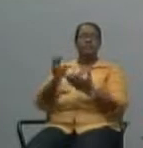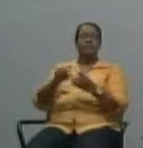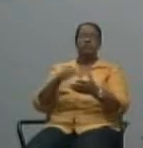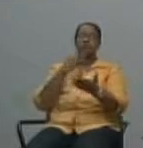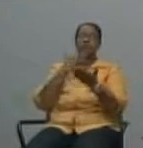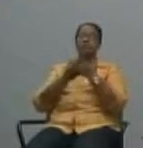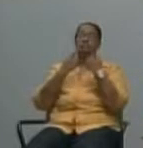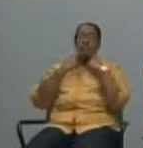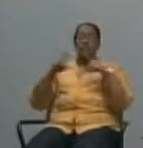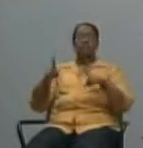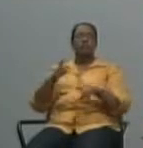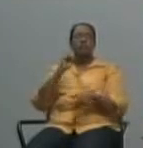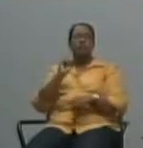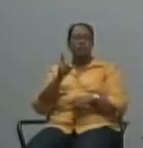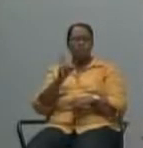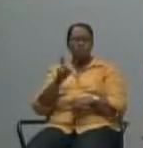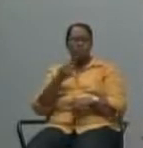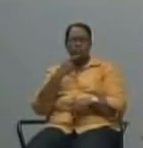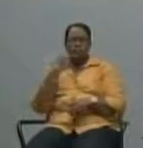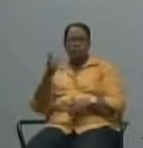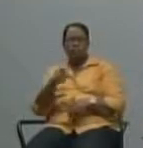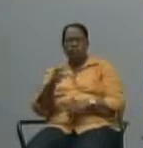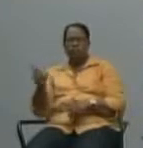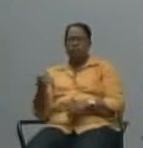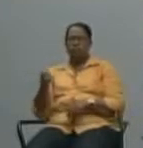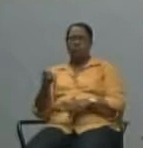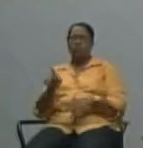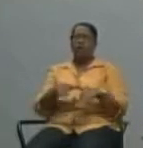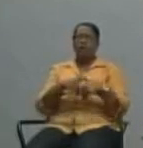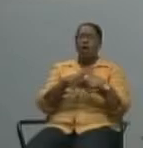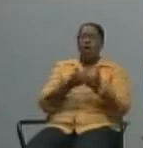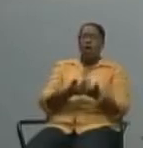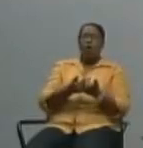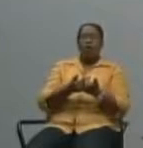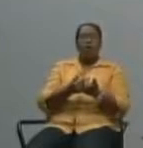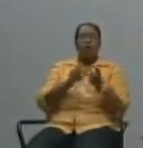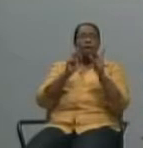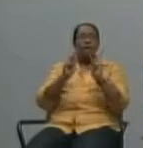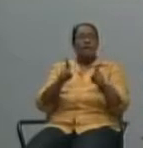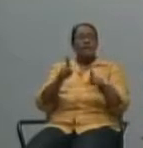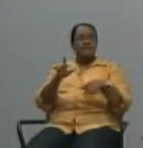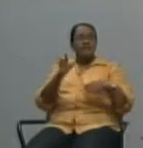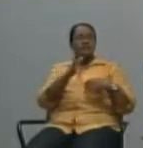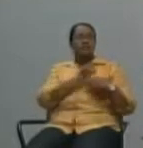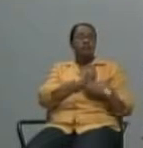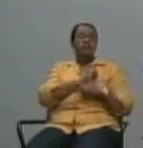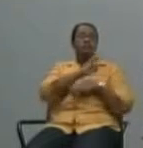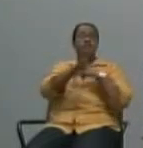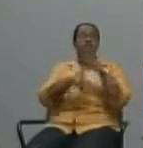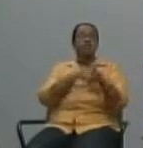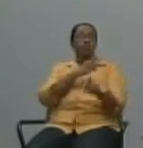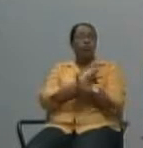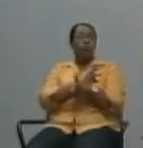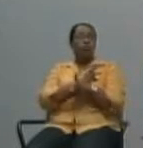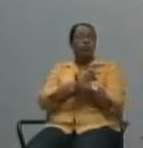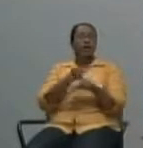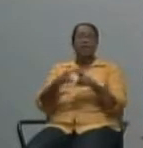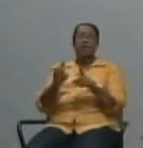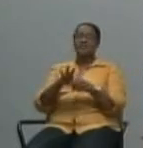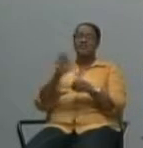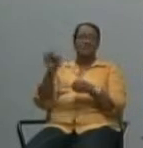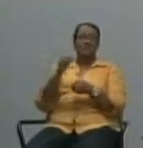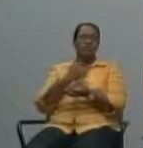again, what good will it be for someone to gain the whole world, yet forfeit their soul?